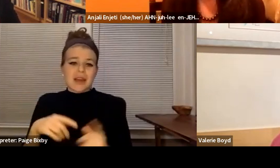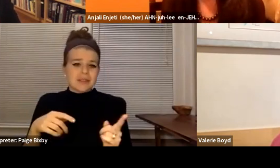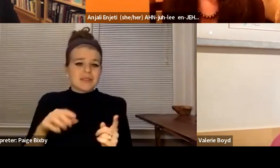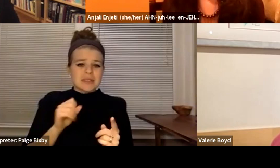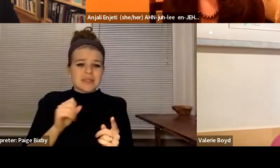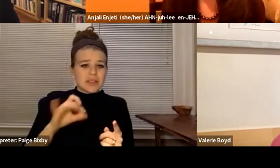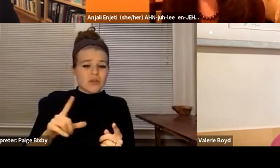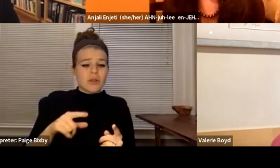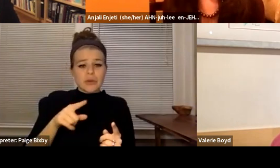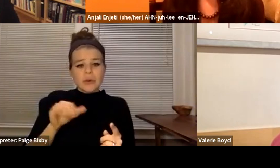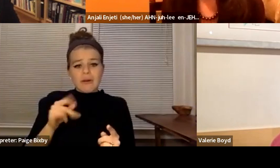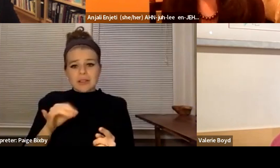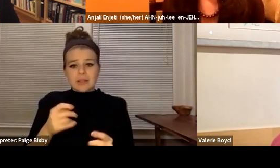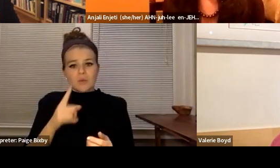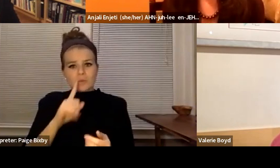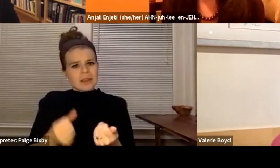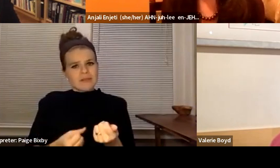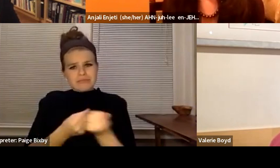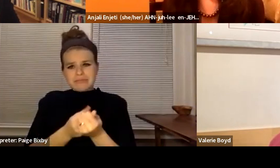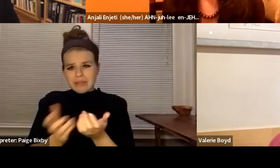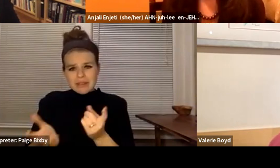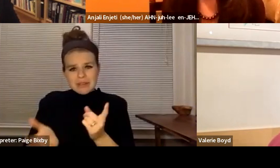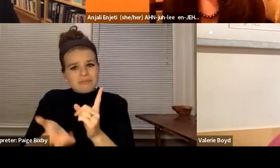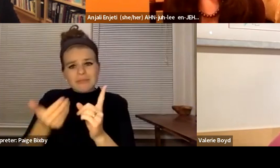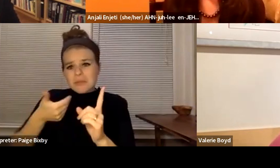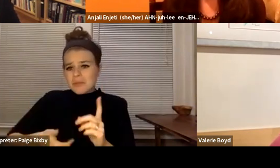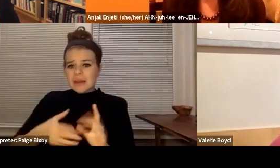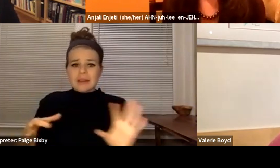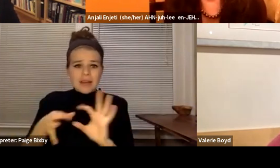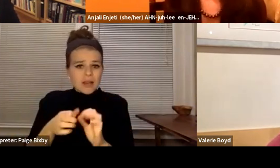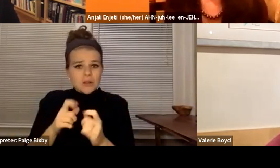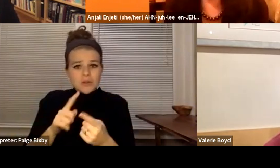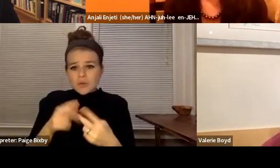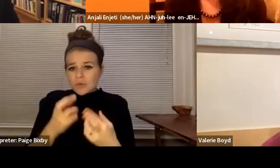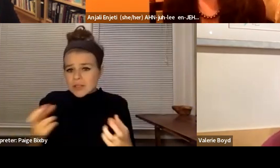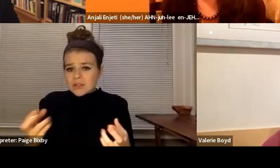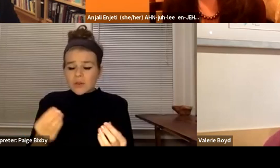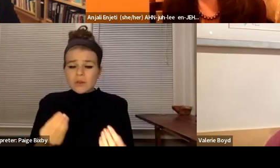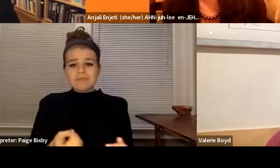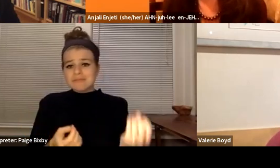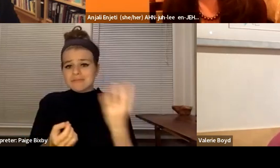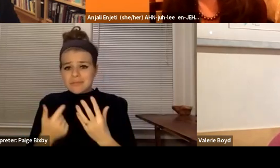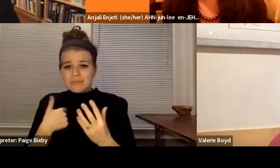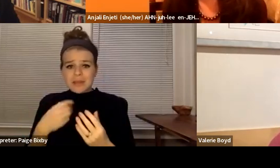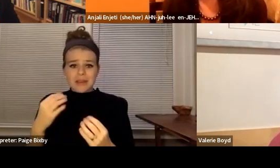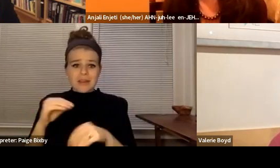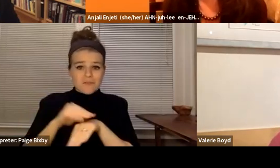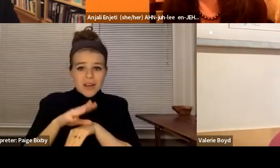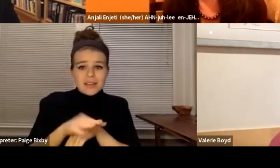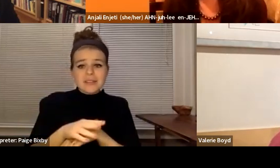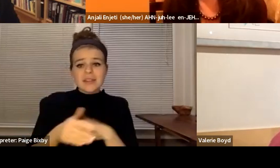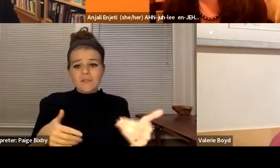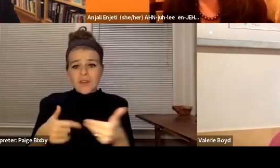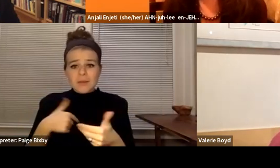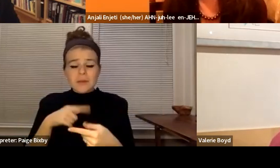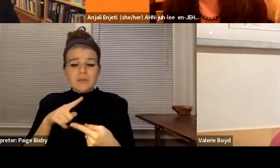I felt that, like, you lifted me up, connecting me to resources, offering me advice, you know, inviting me into